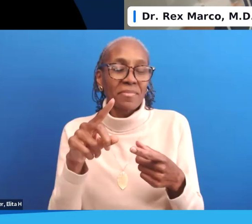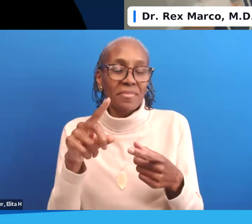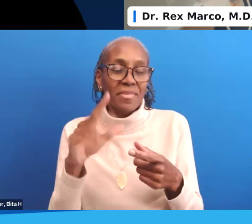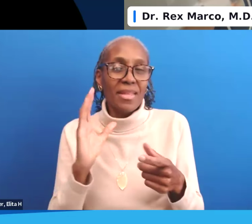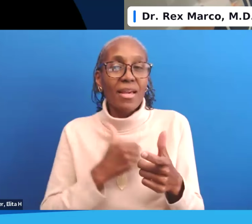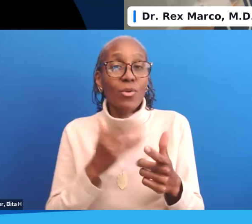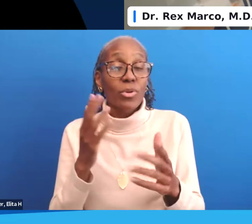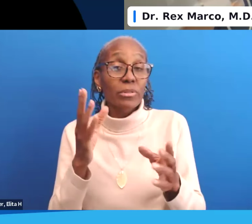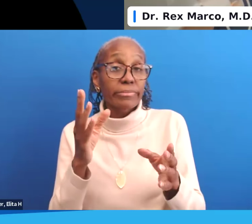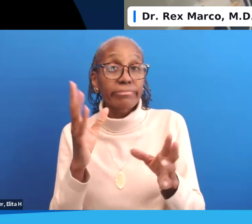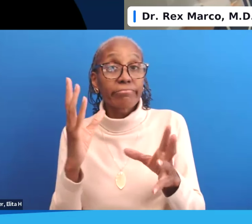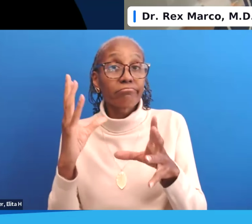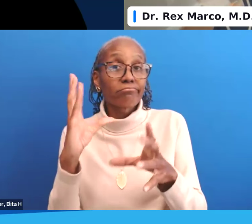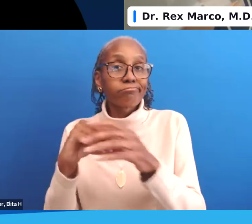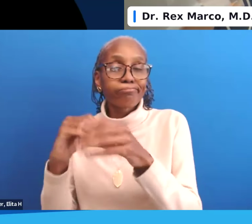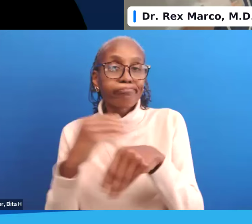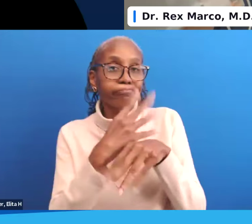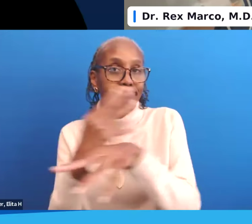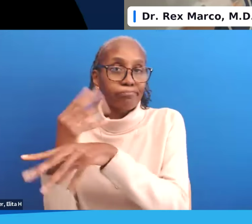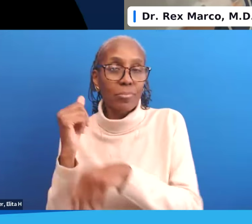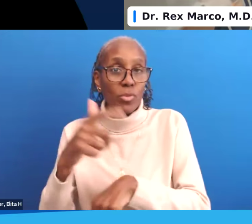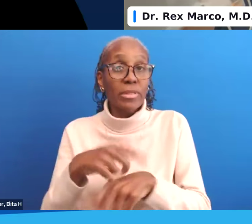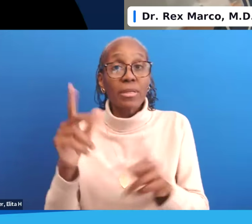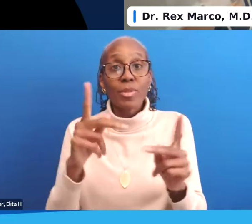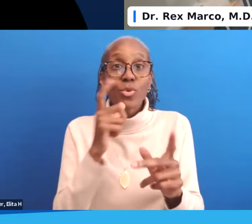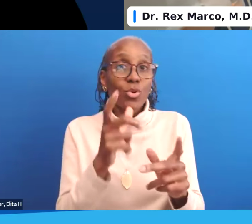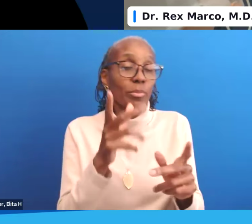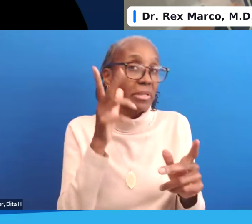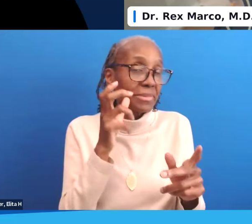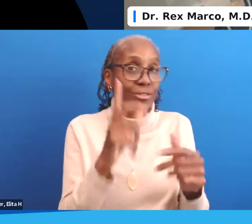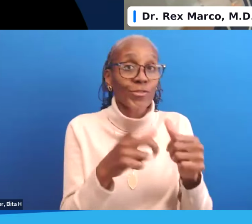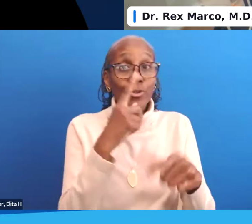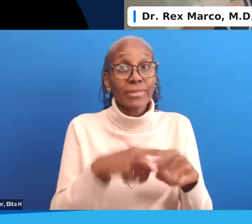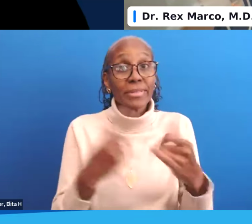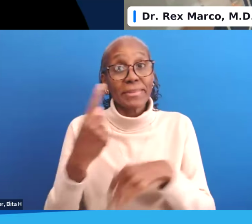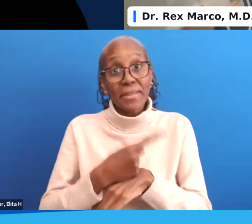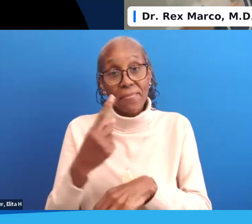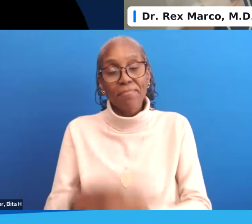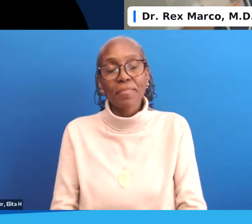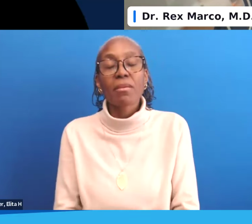our listeners that we have all the time, and welcome to people that might be listening for the first time today.